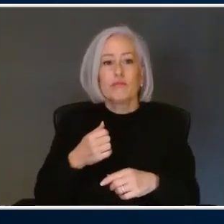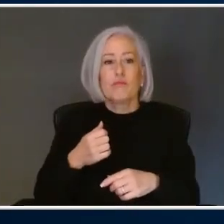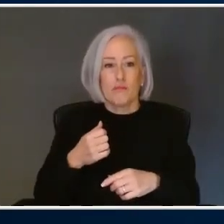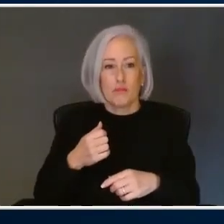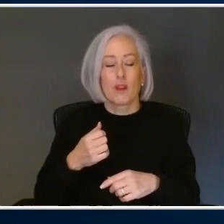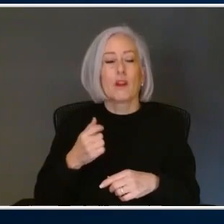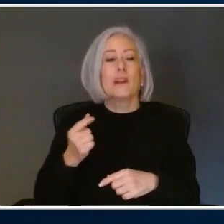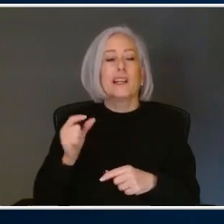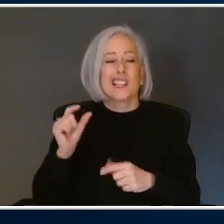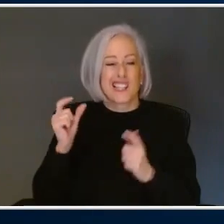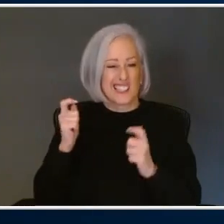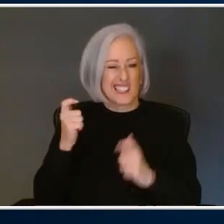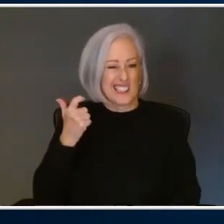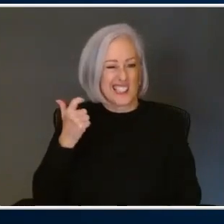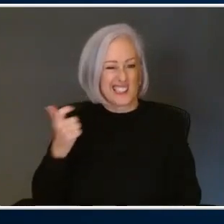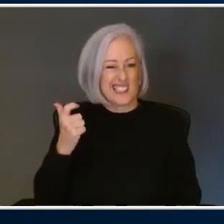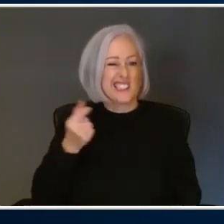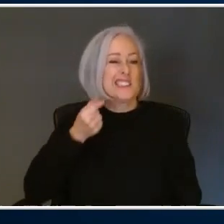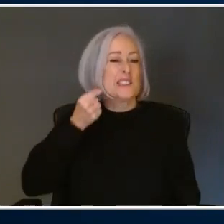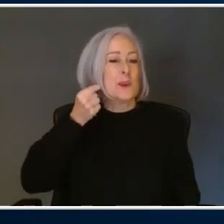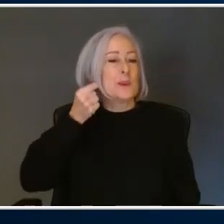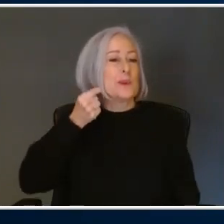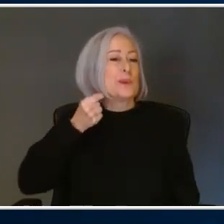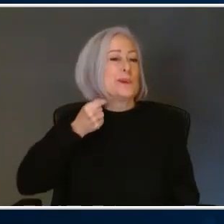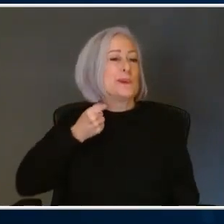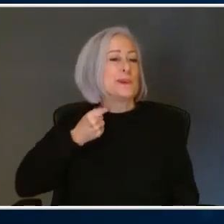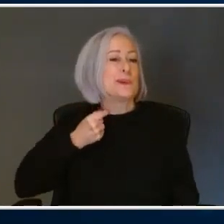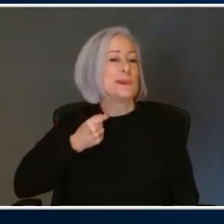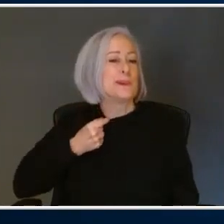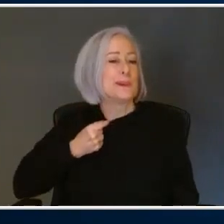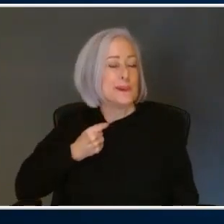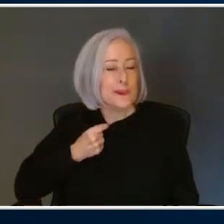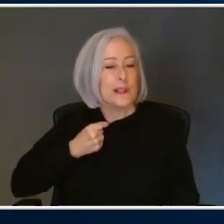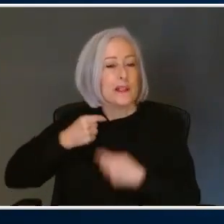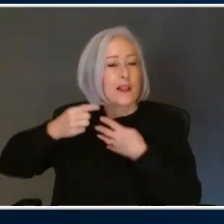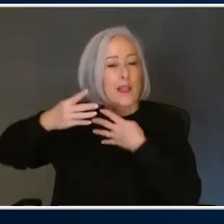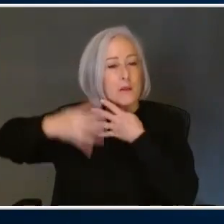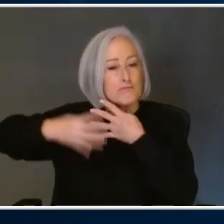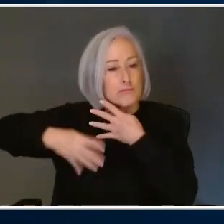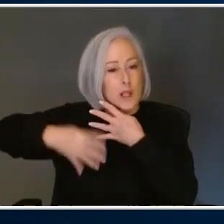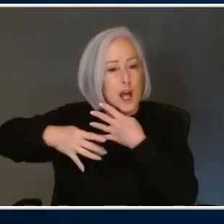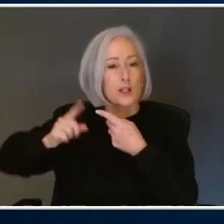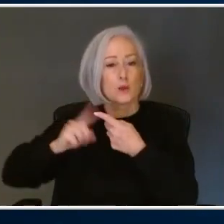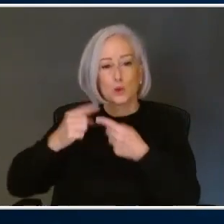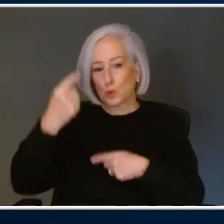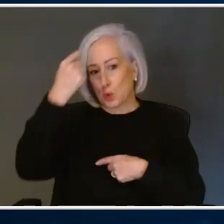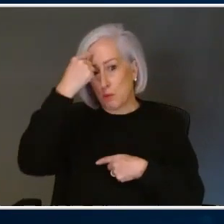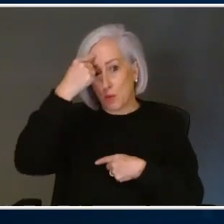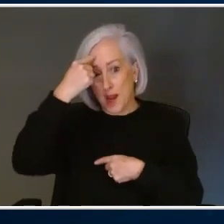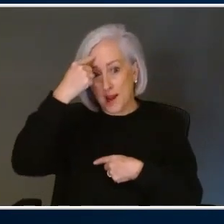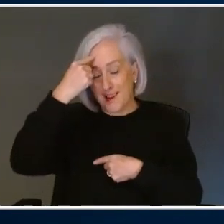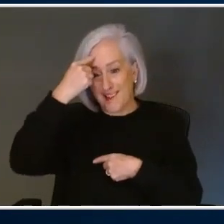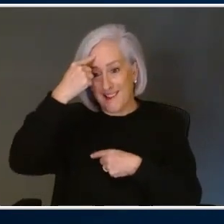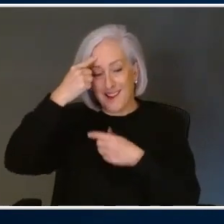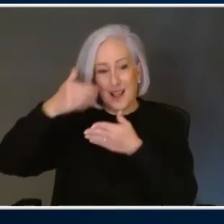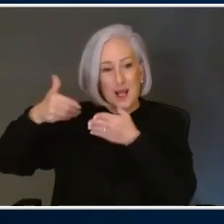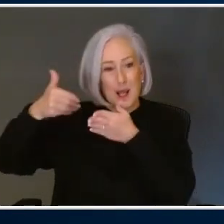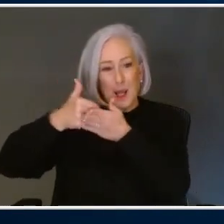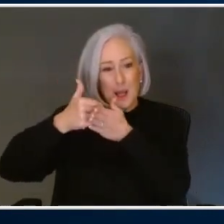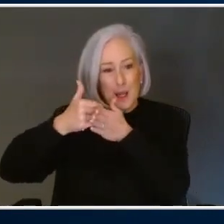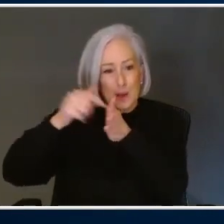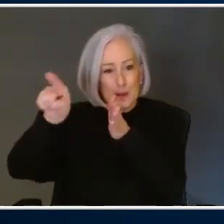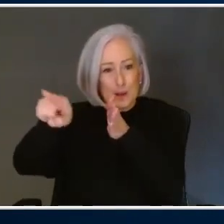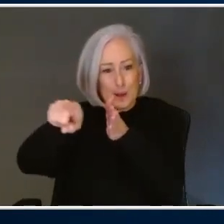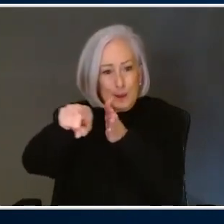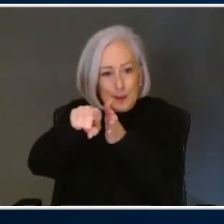of the neck, which obviously proceed to supply the brain. And you got to remember, this thing is designed to hold barbecue